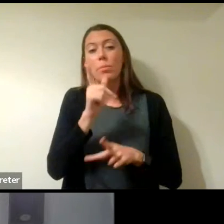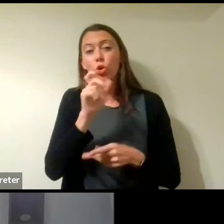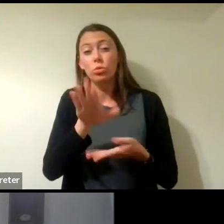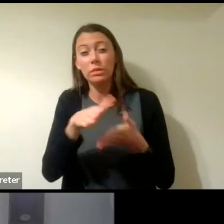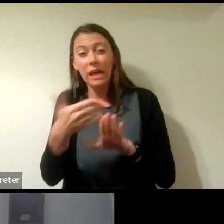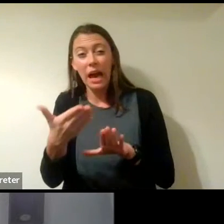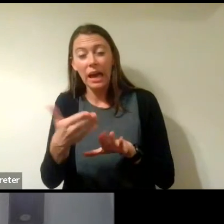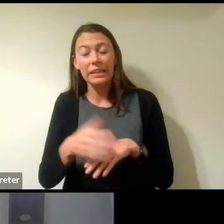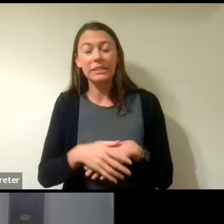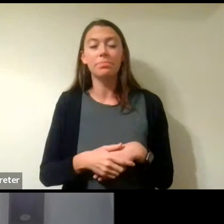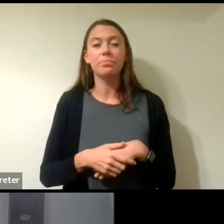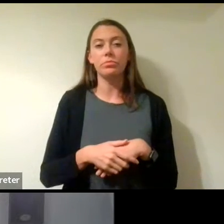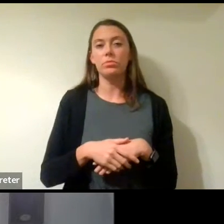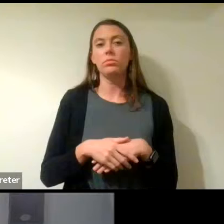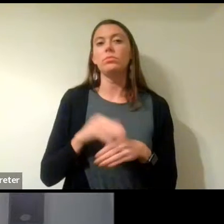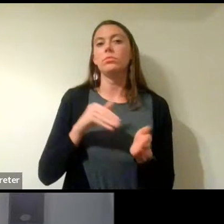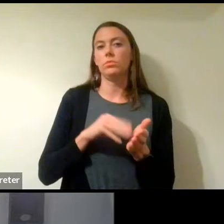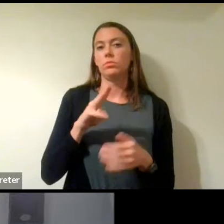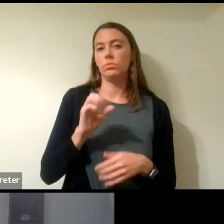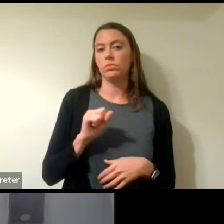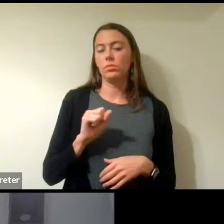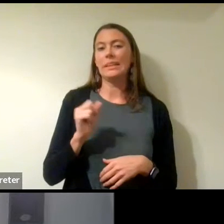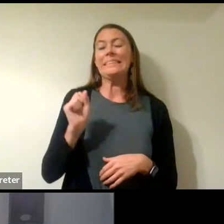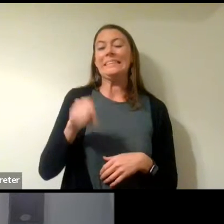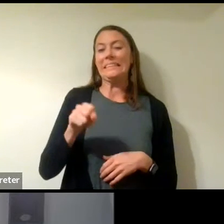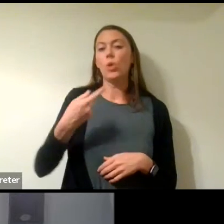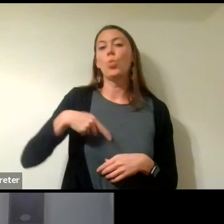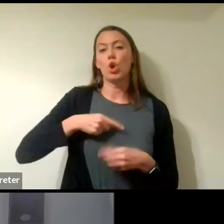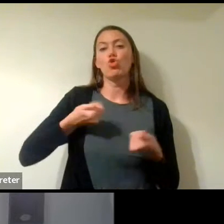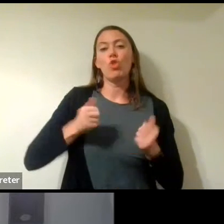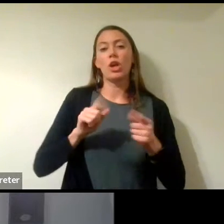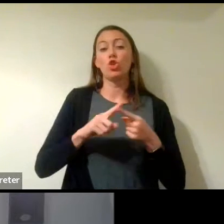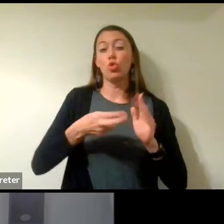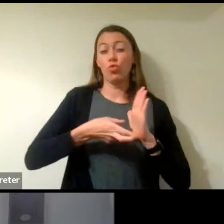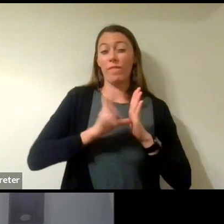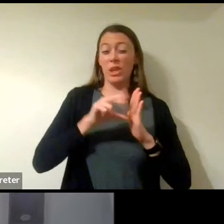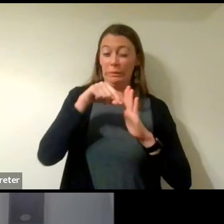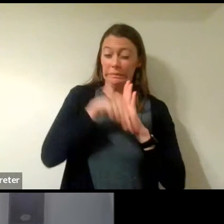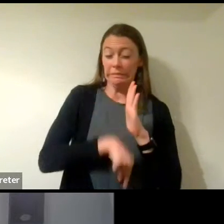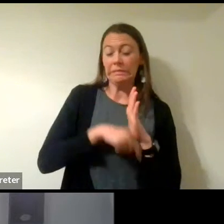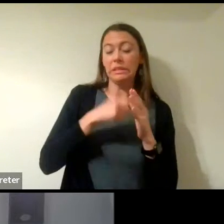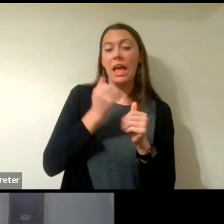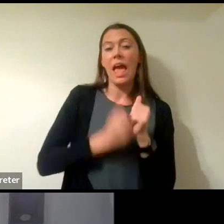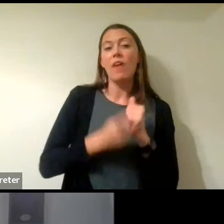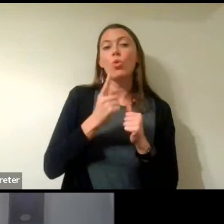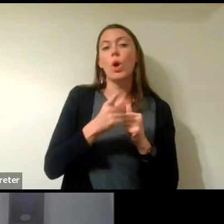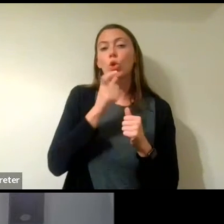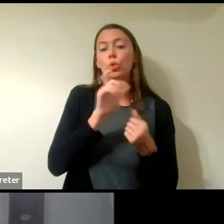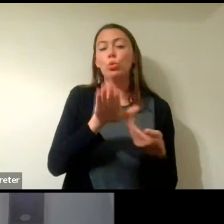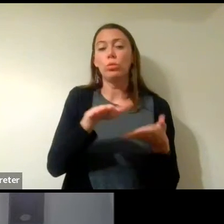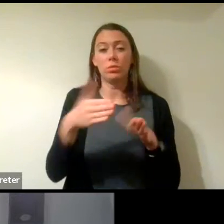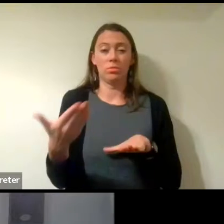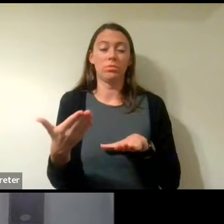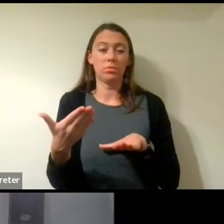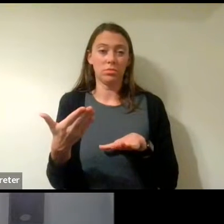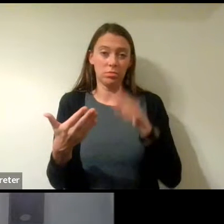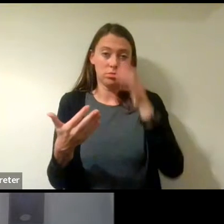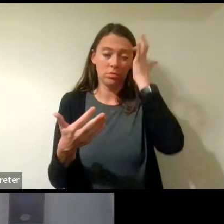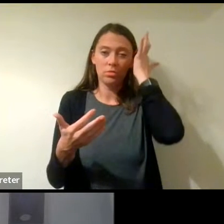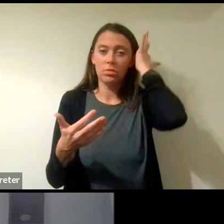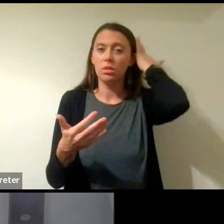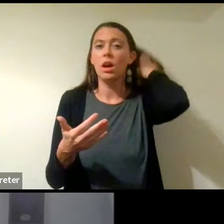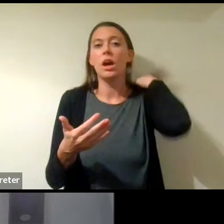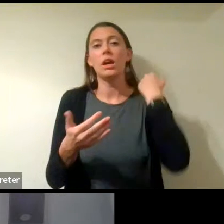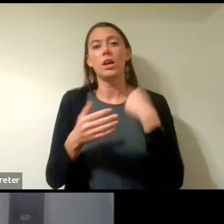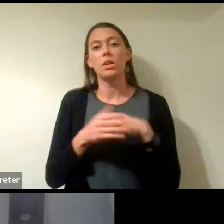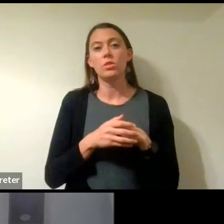trying to do a review of deaths to see what missed opportunities were there. This is something you may have heard Contra Costa did like a whole